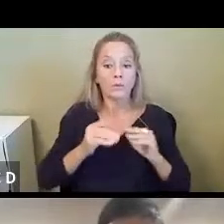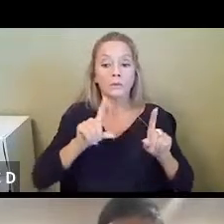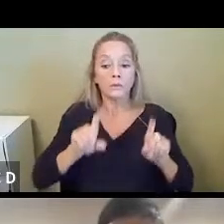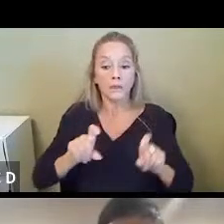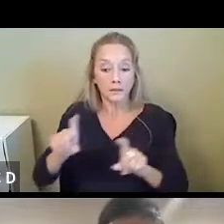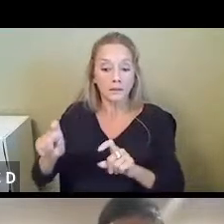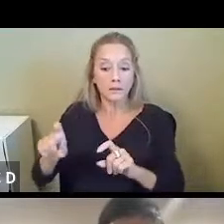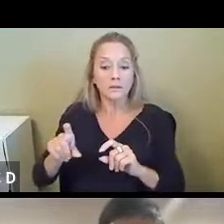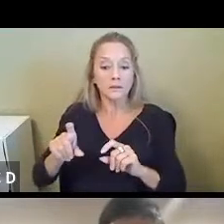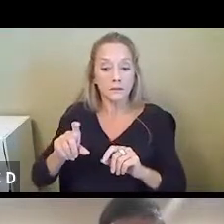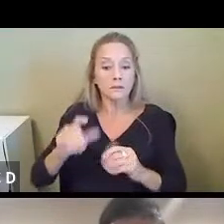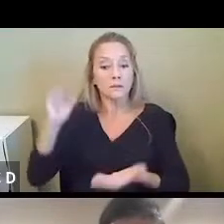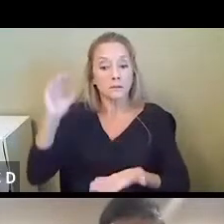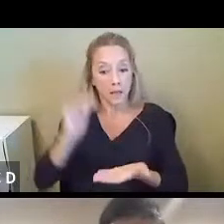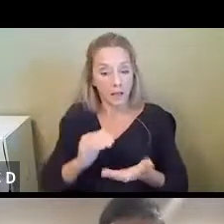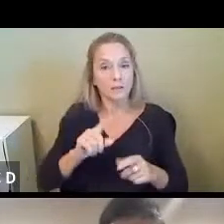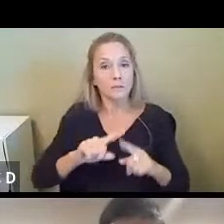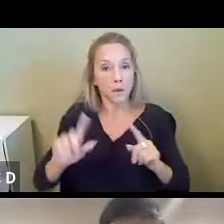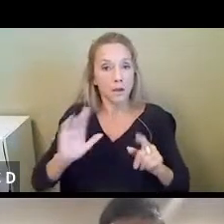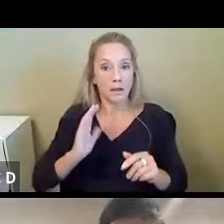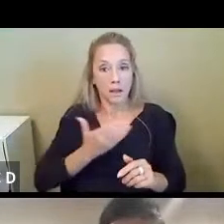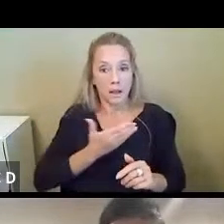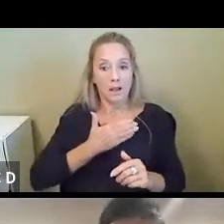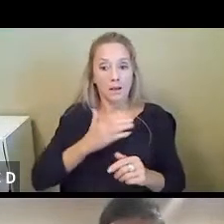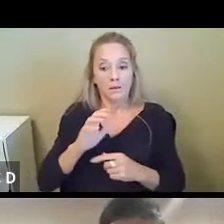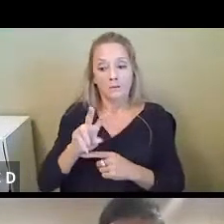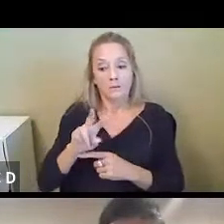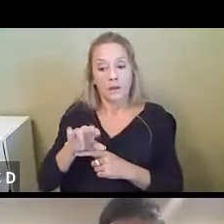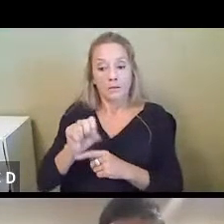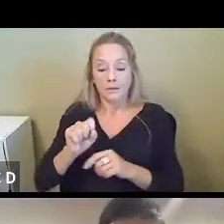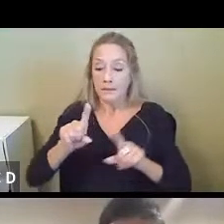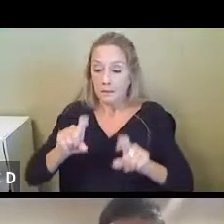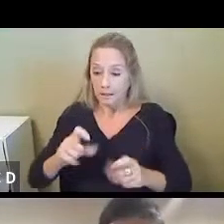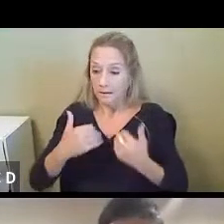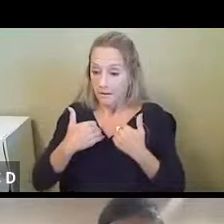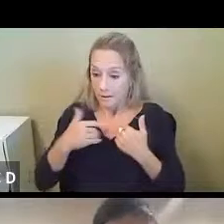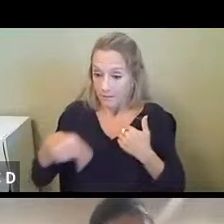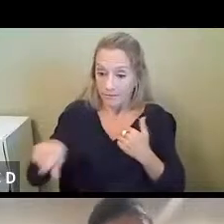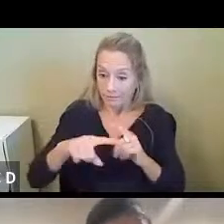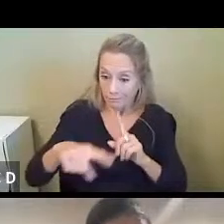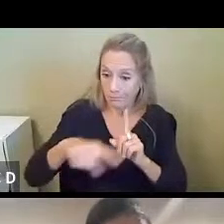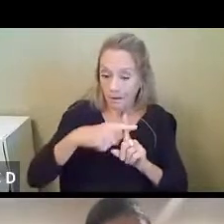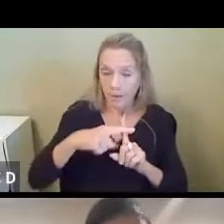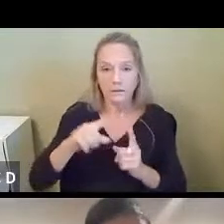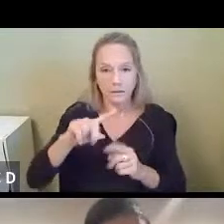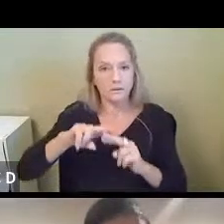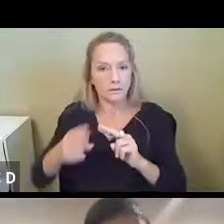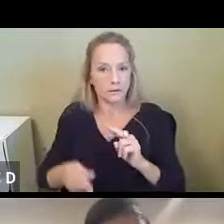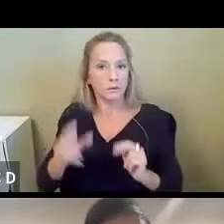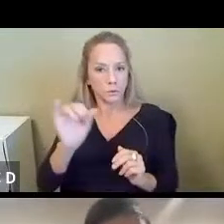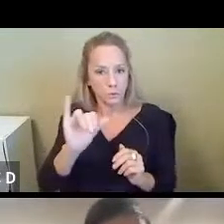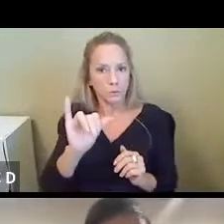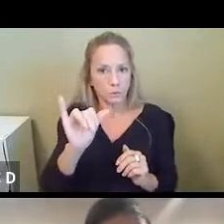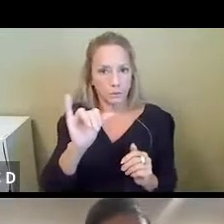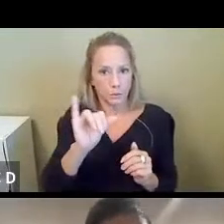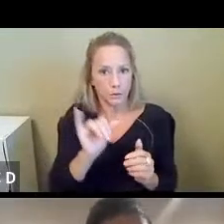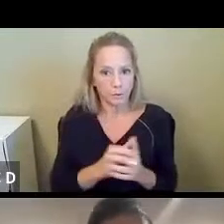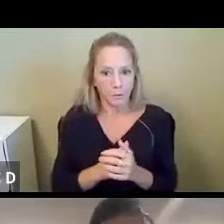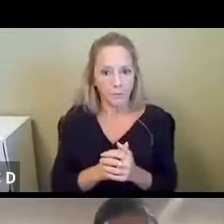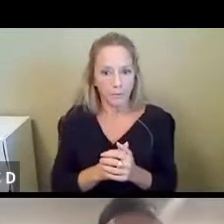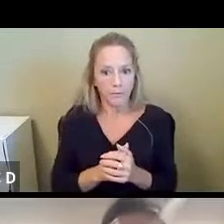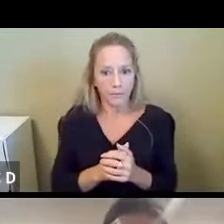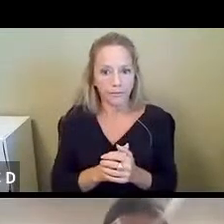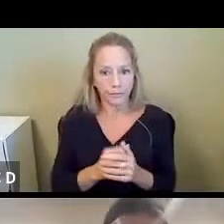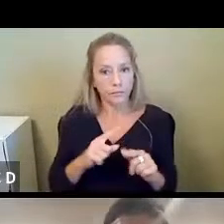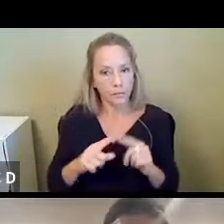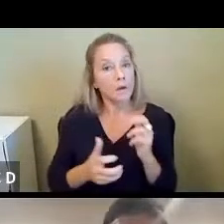less. So, trying to understand what the numbers mean is part of where we're at. But most of that